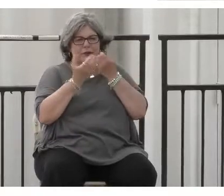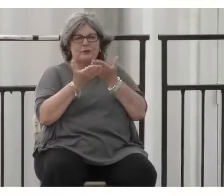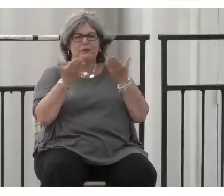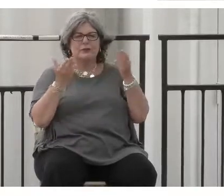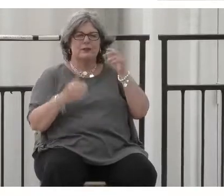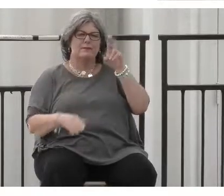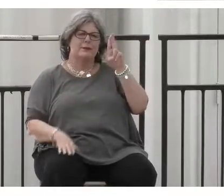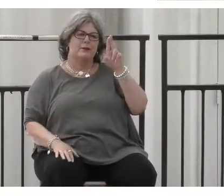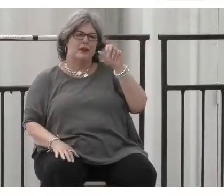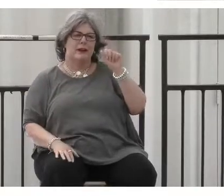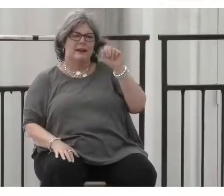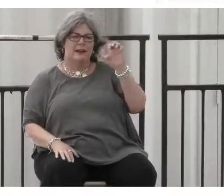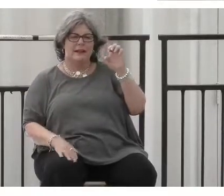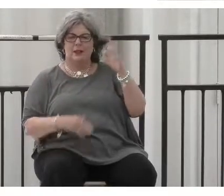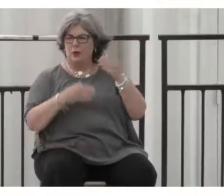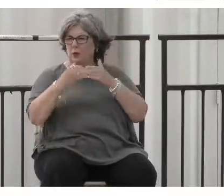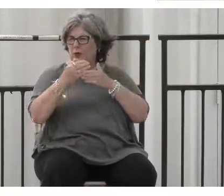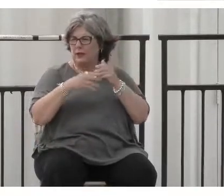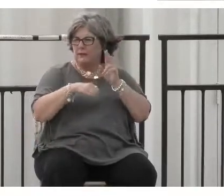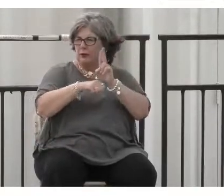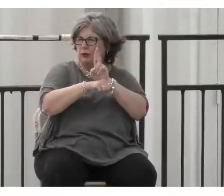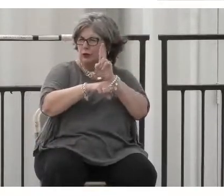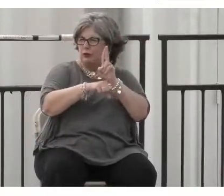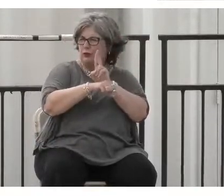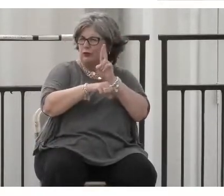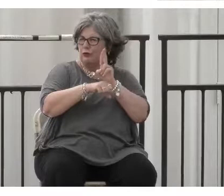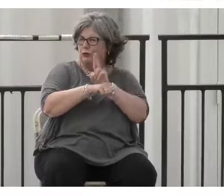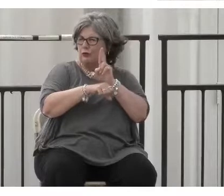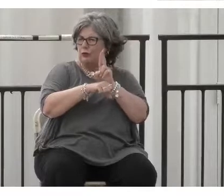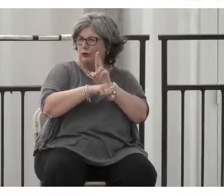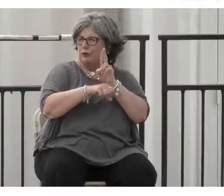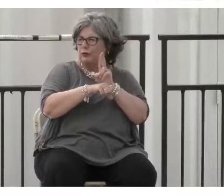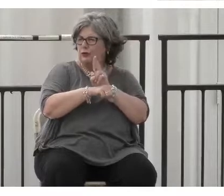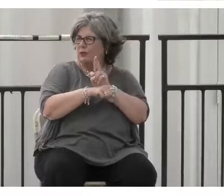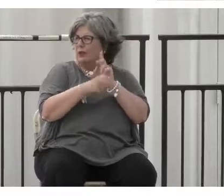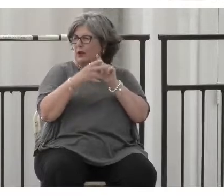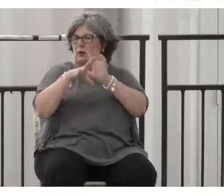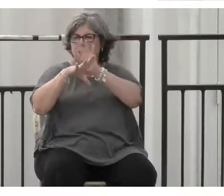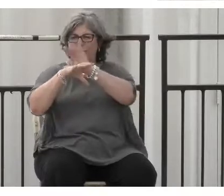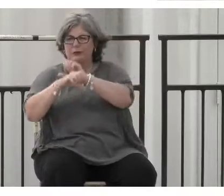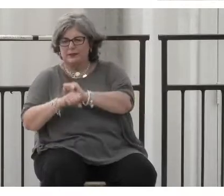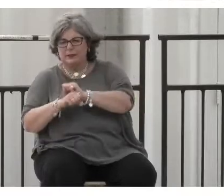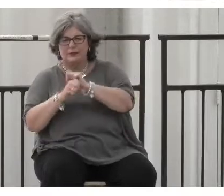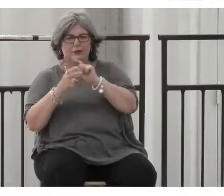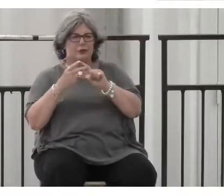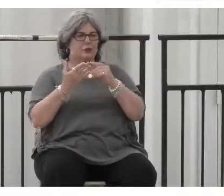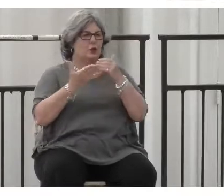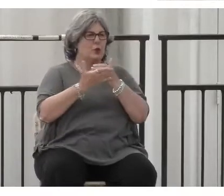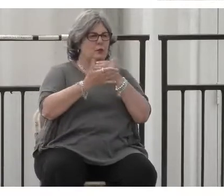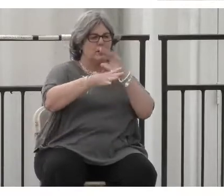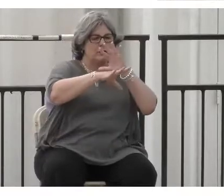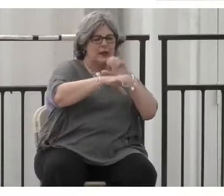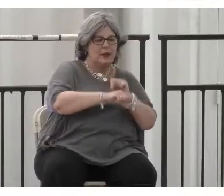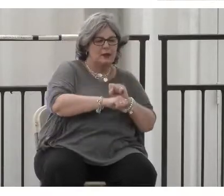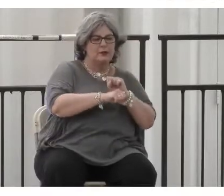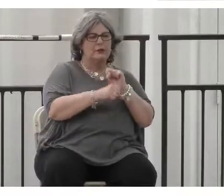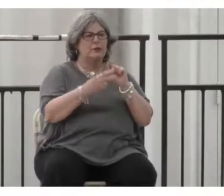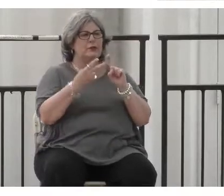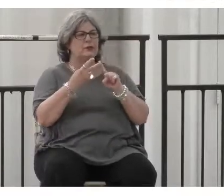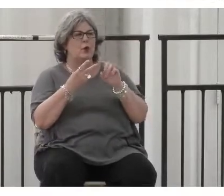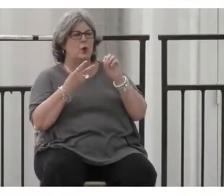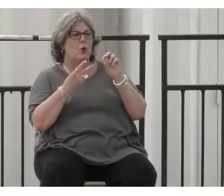treasures around it, wherever it's tangible or intangible, and wherever it is traditional or modern heritage or very kind